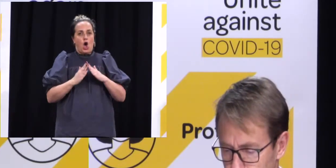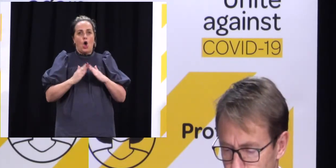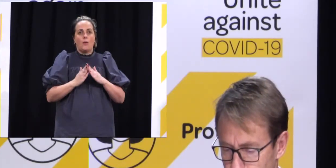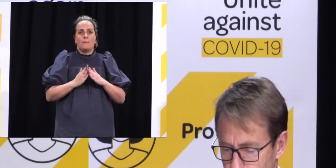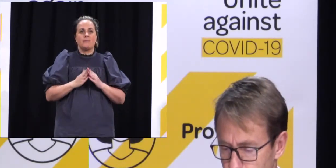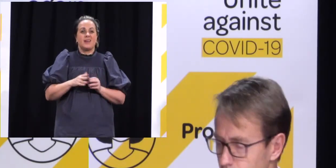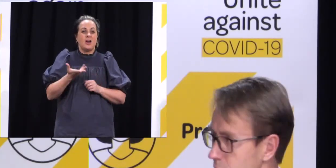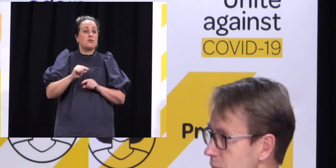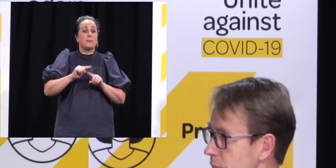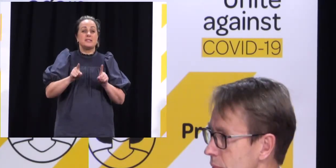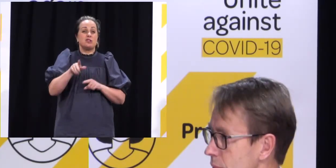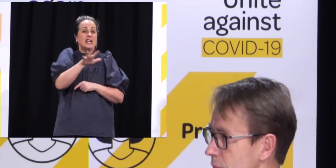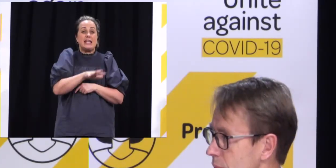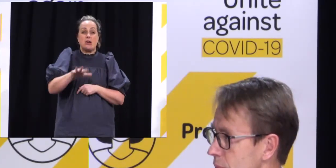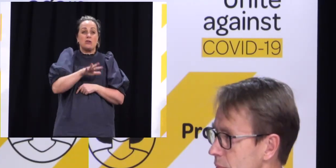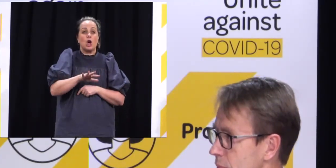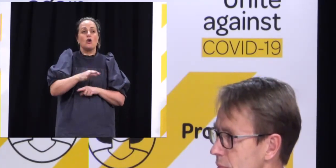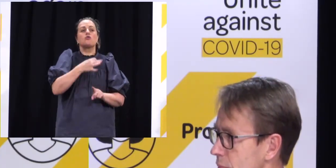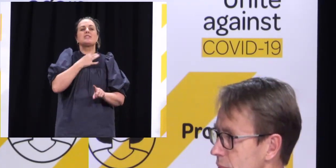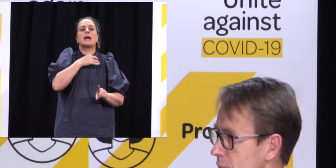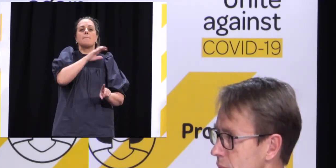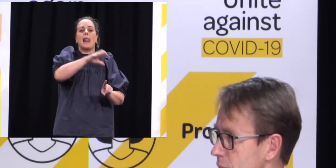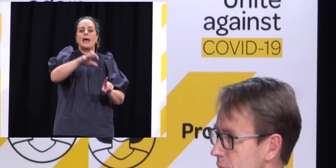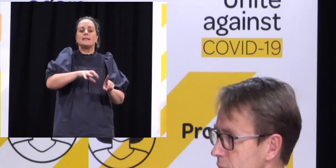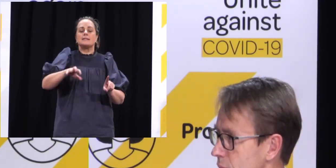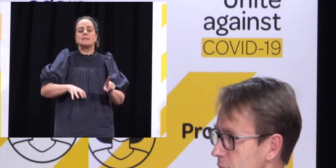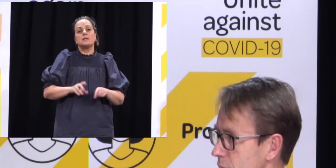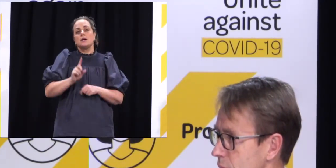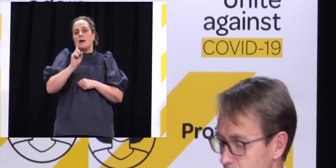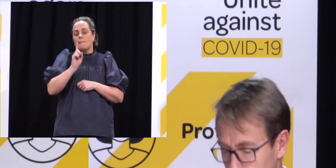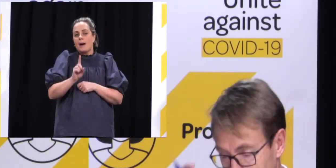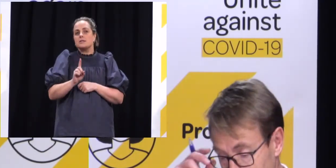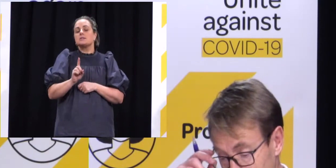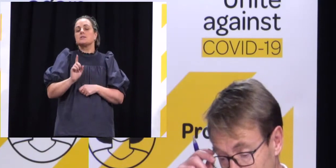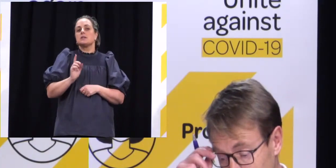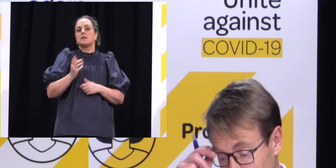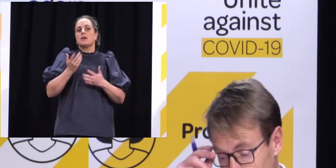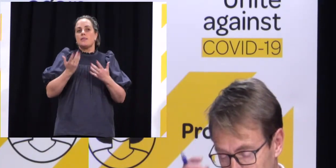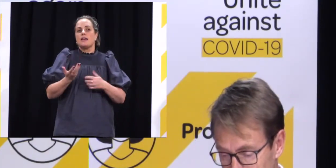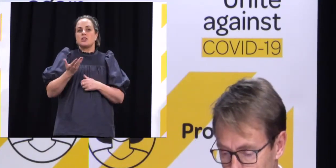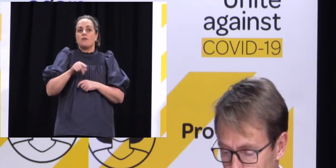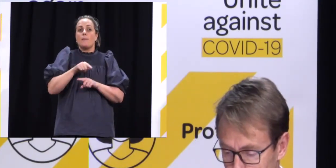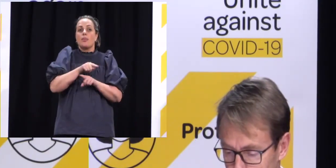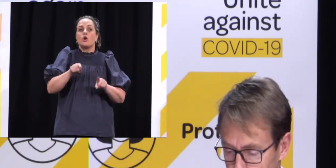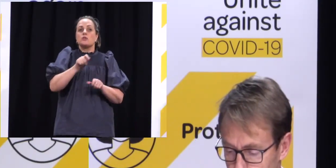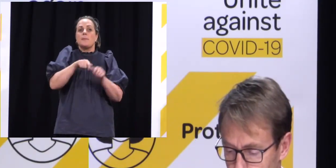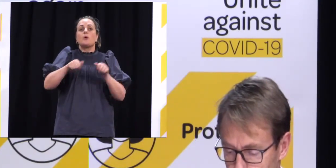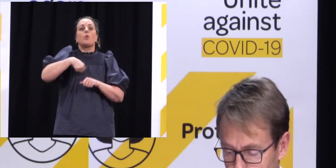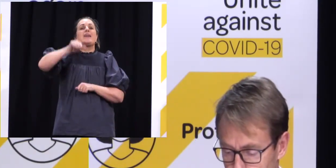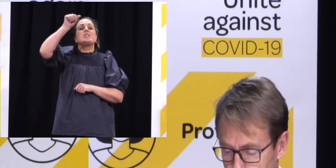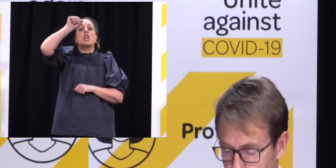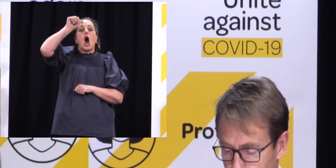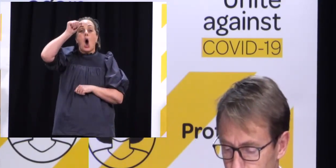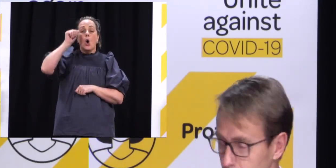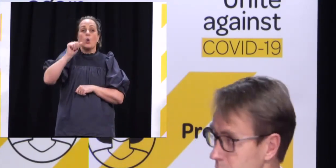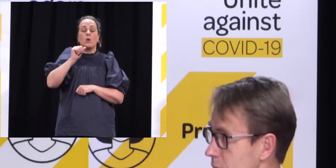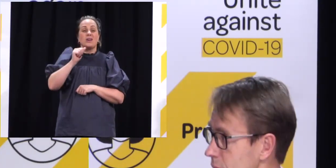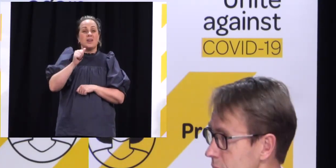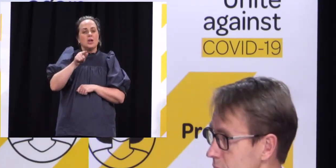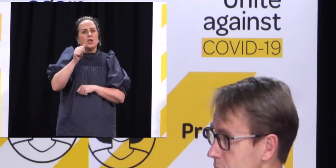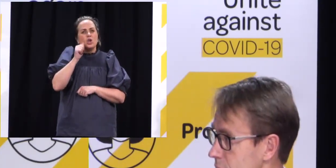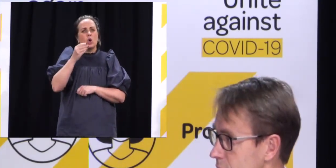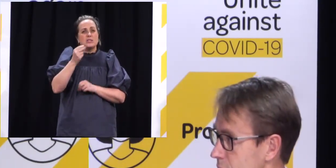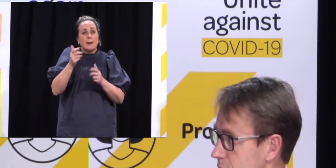a range of locations of interest. But as I said, that is of those known individuals. For some of those really